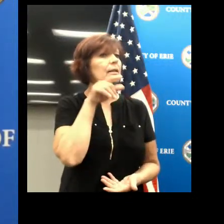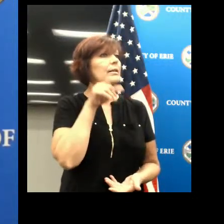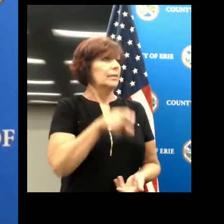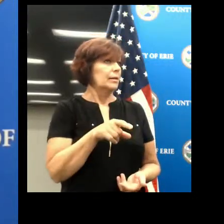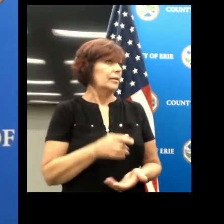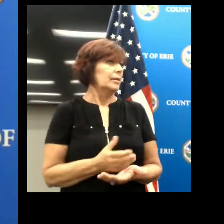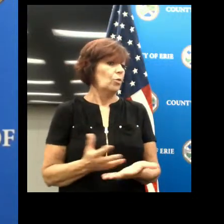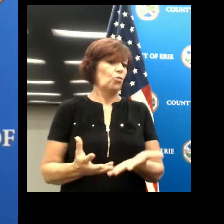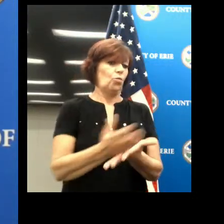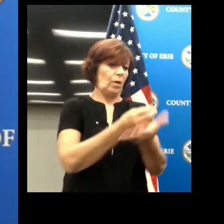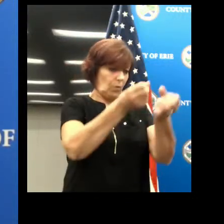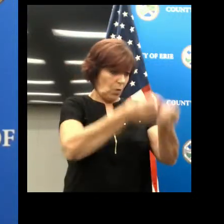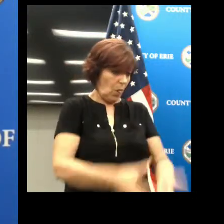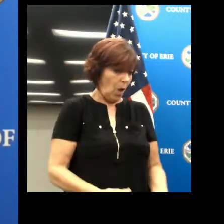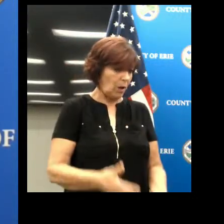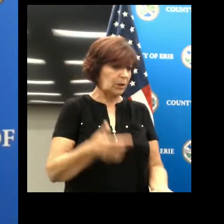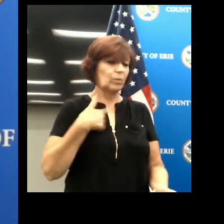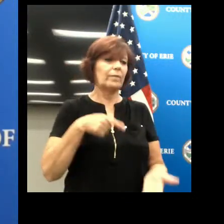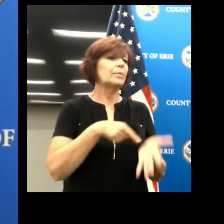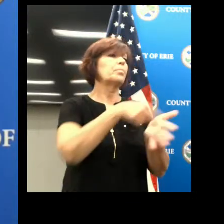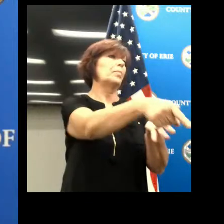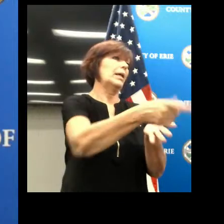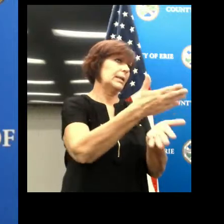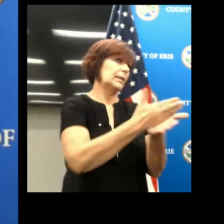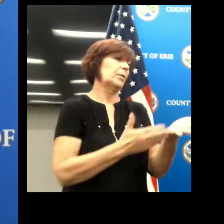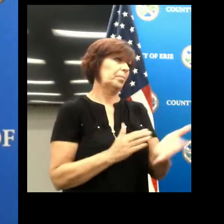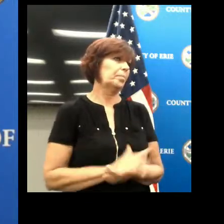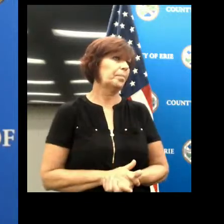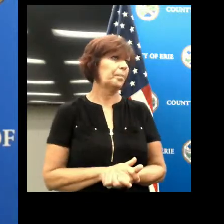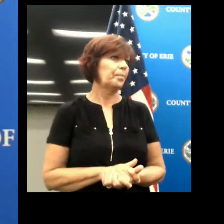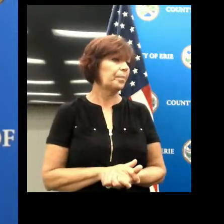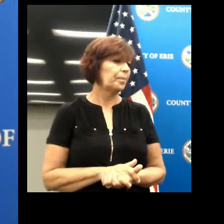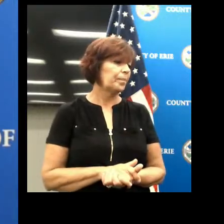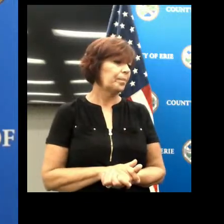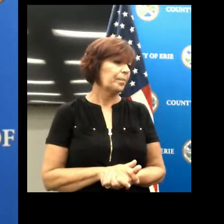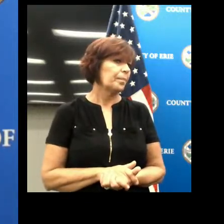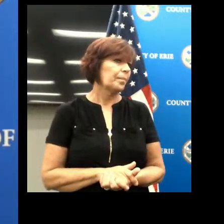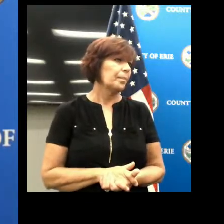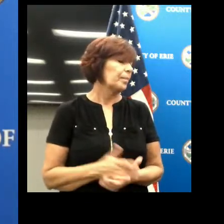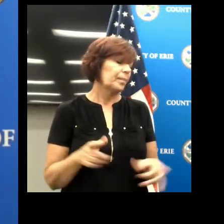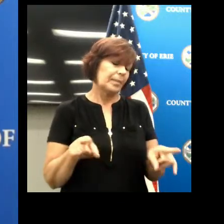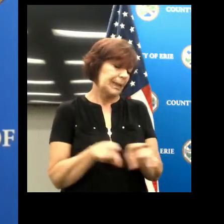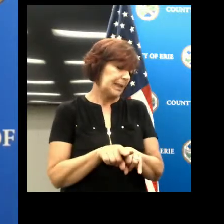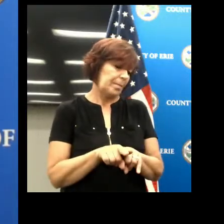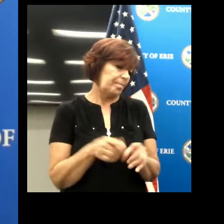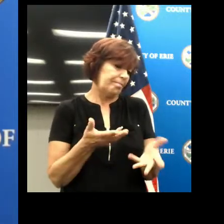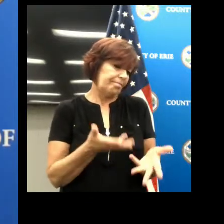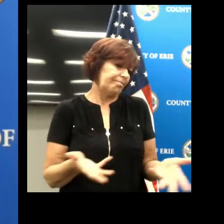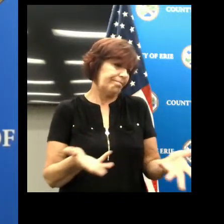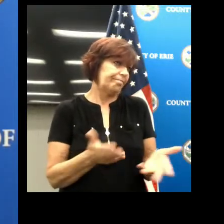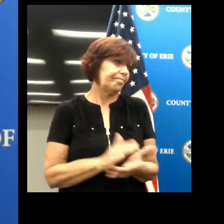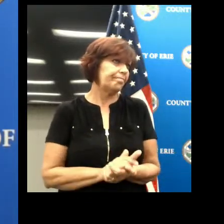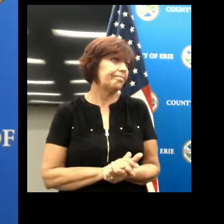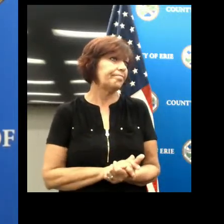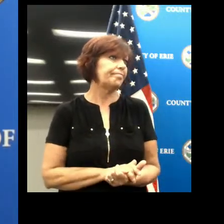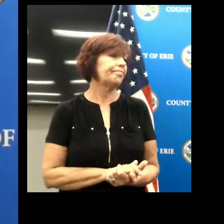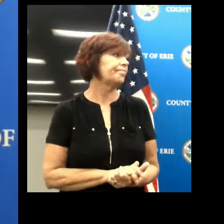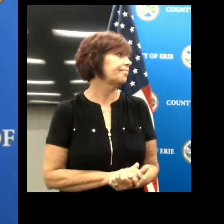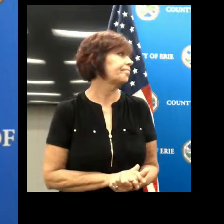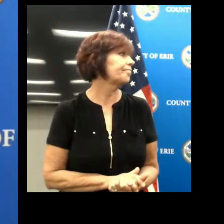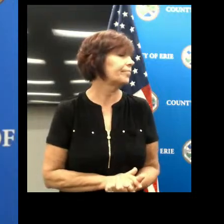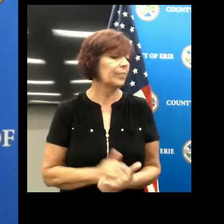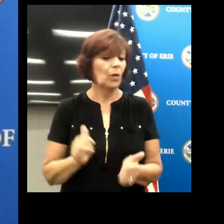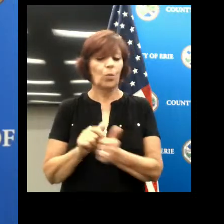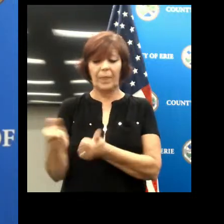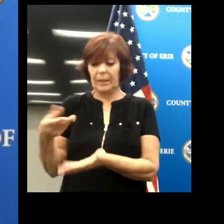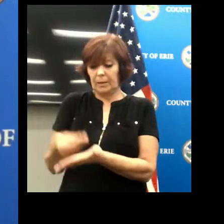to COVID-19. Couldn't put it for revenue holes? We didn't. We're doing the same thing with this additional funding, or not additional